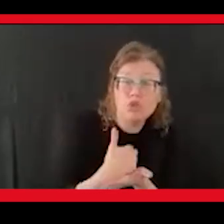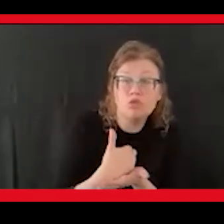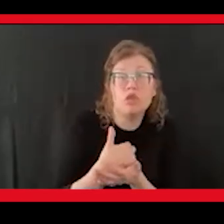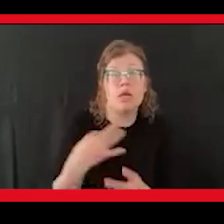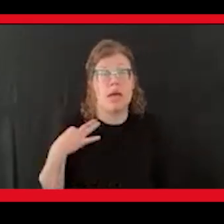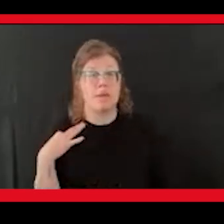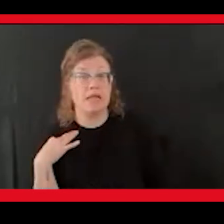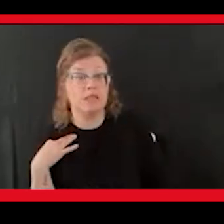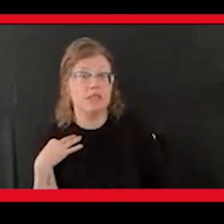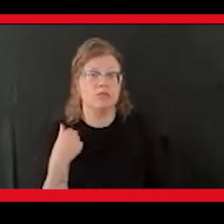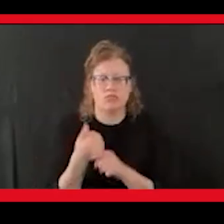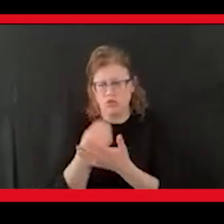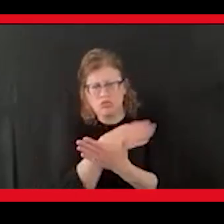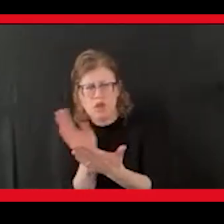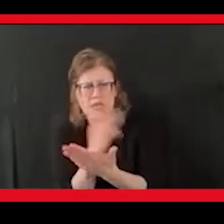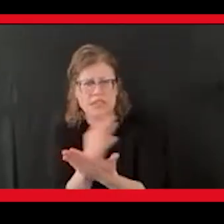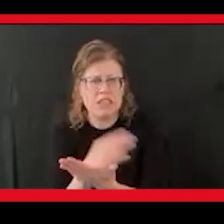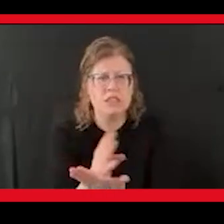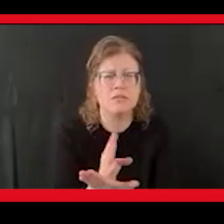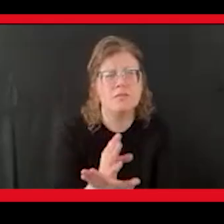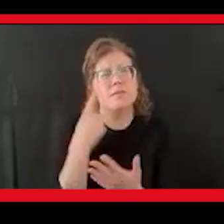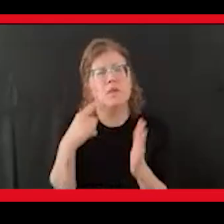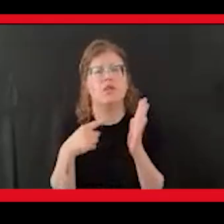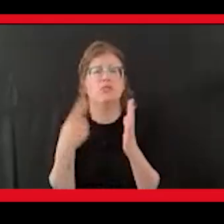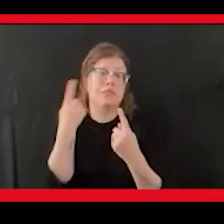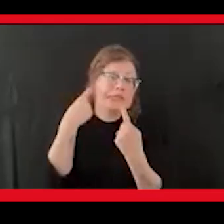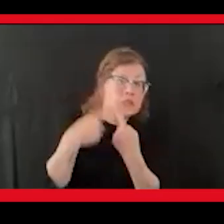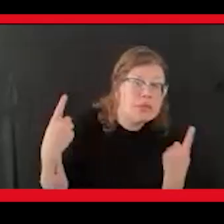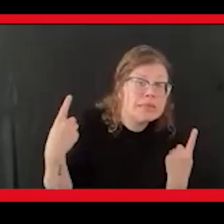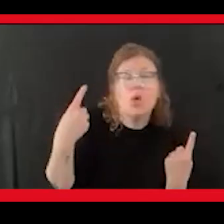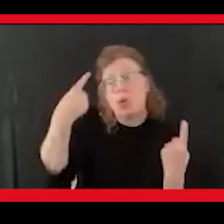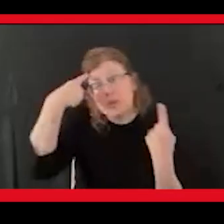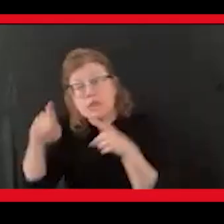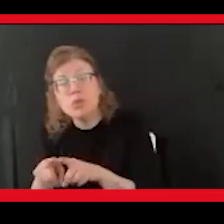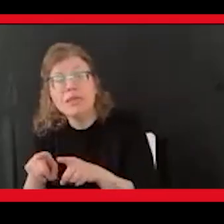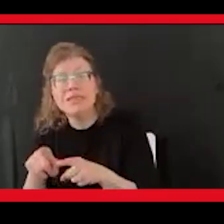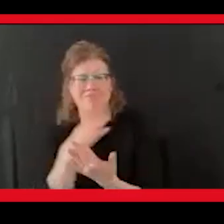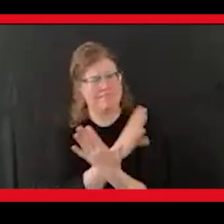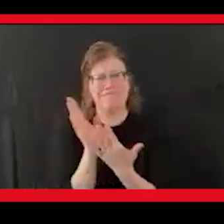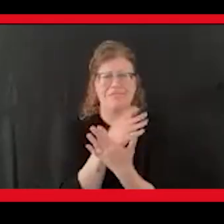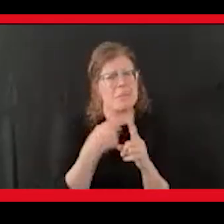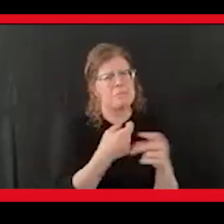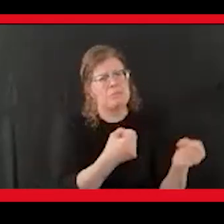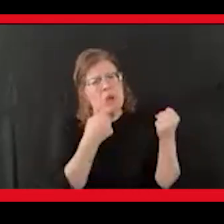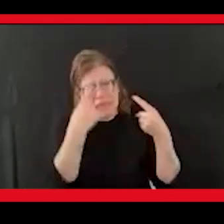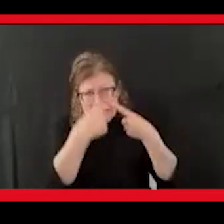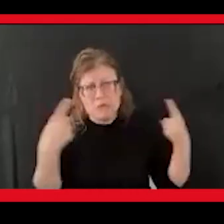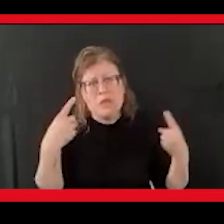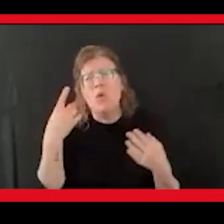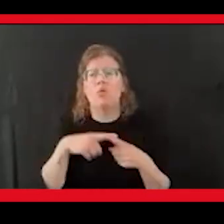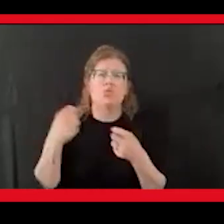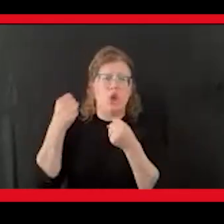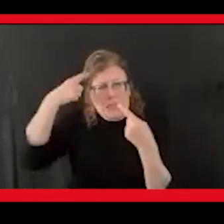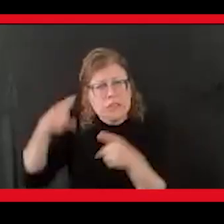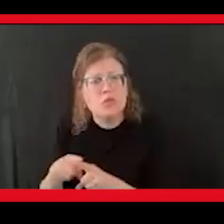with each program consideration based on the application. The 4 ratings are strongly